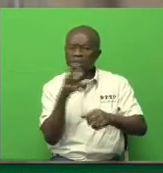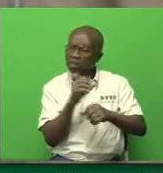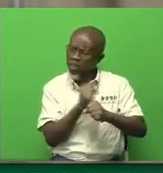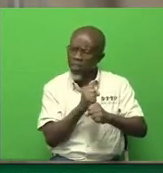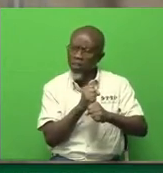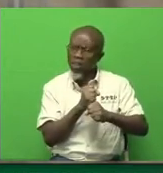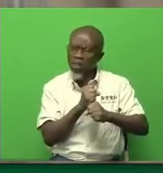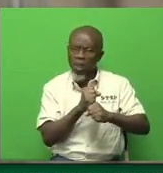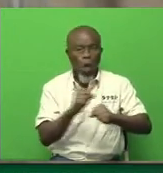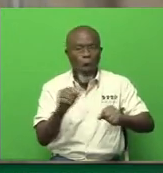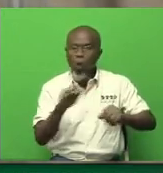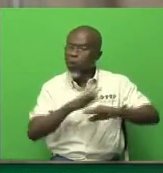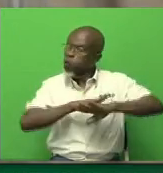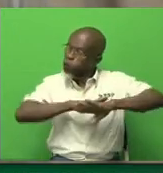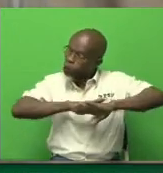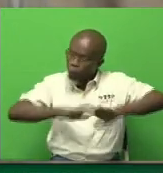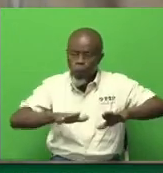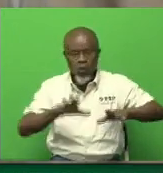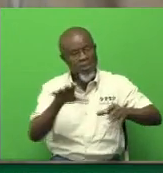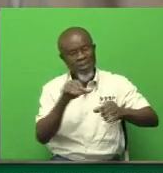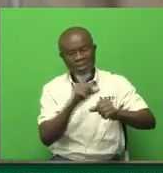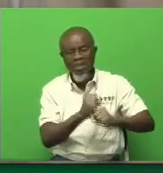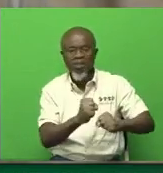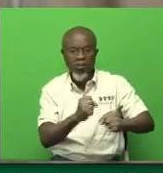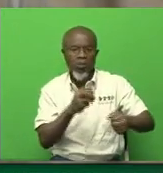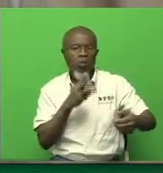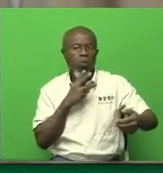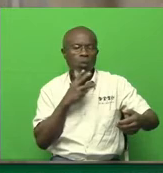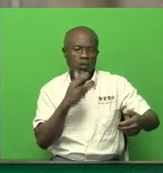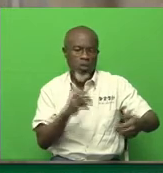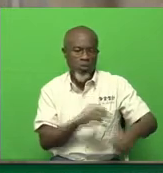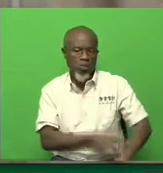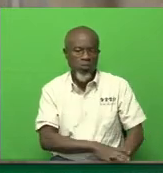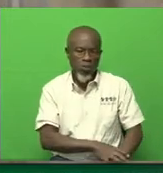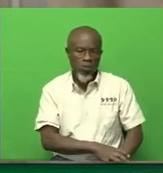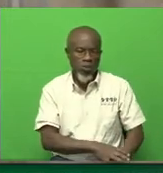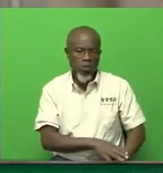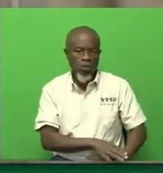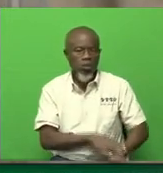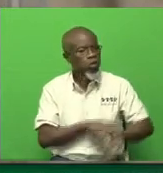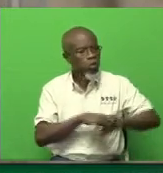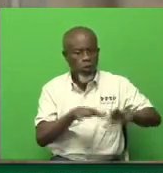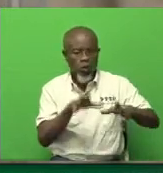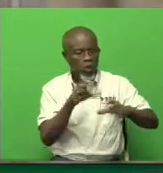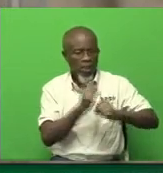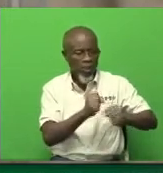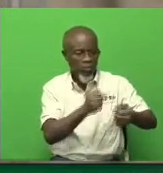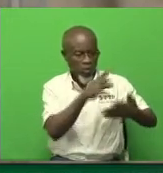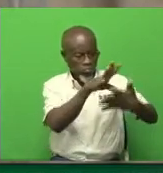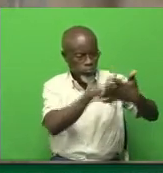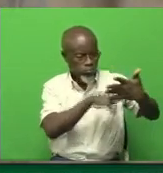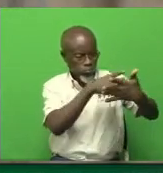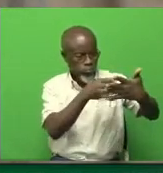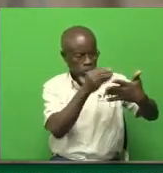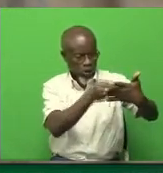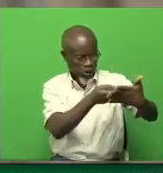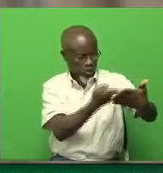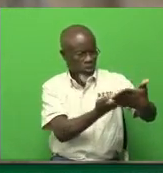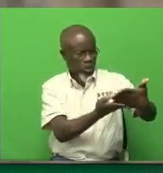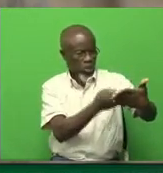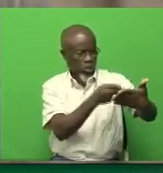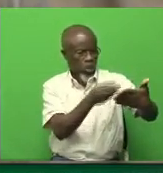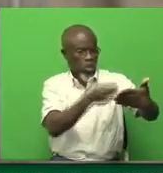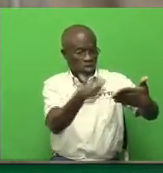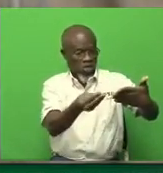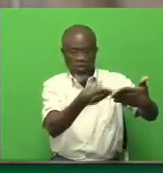52 percent of the country does not receive the schedule supply of water Mr Deputy speaker